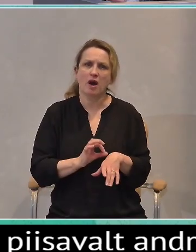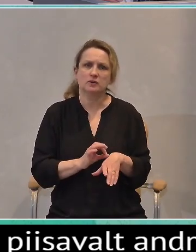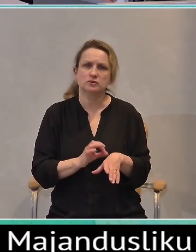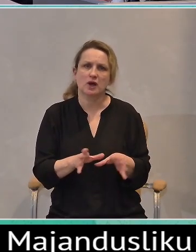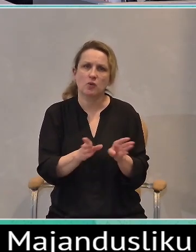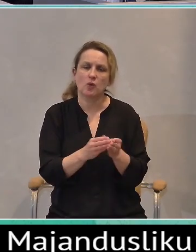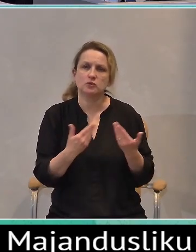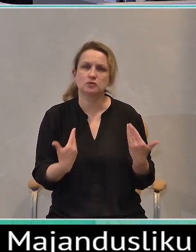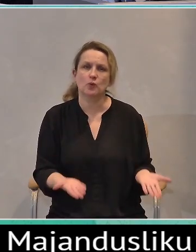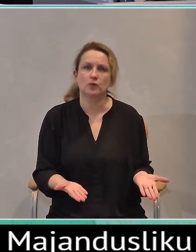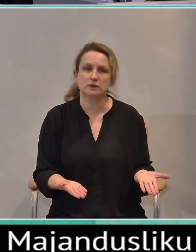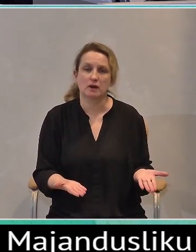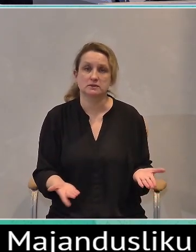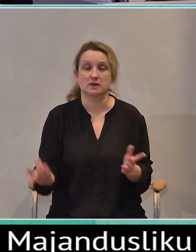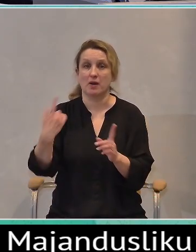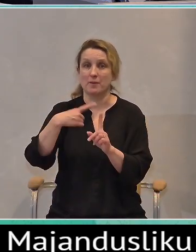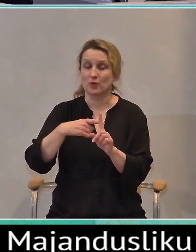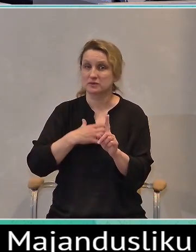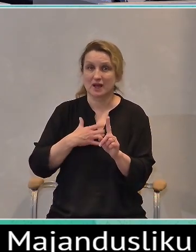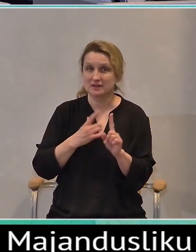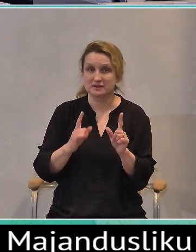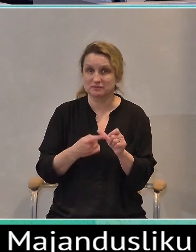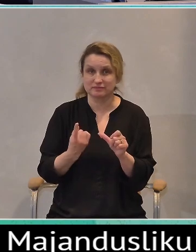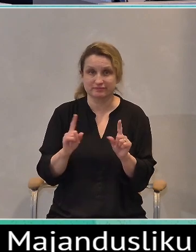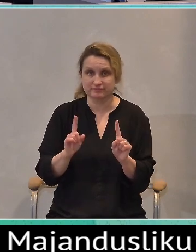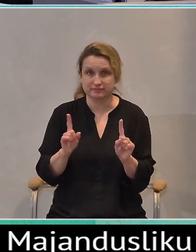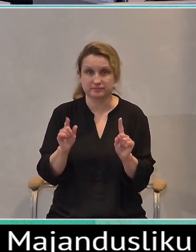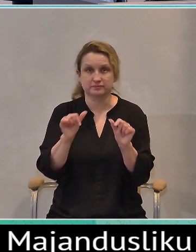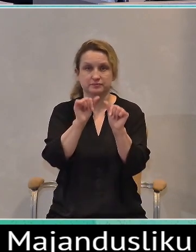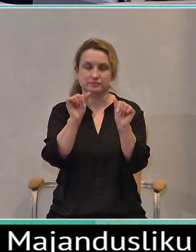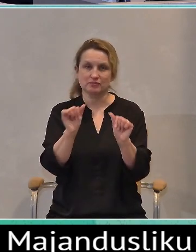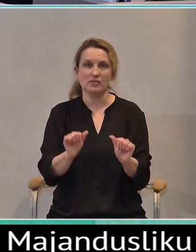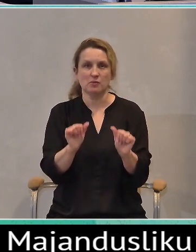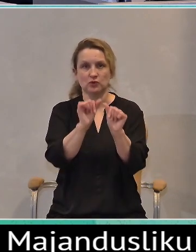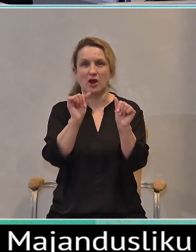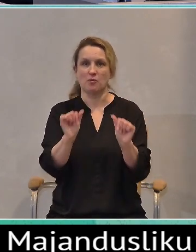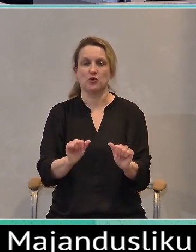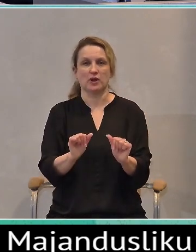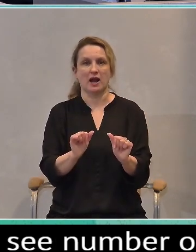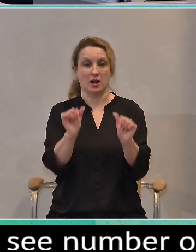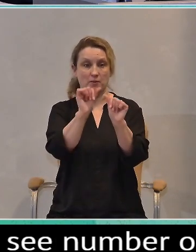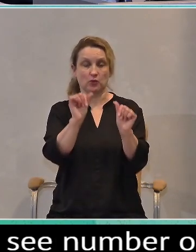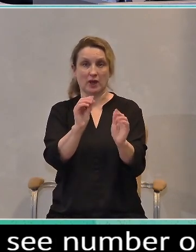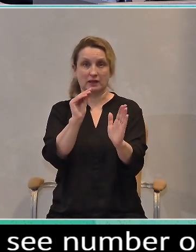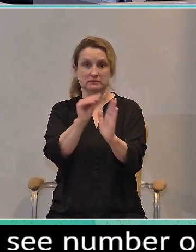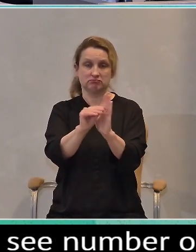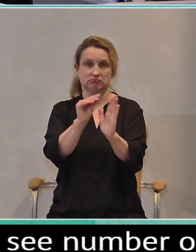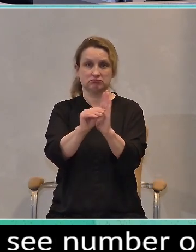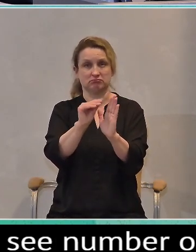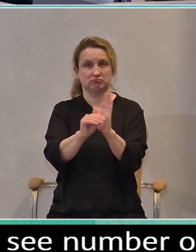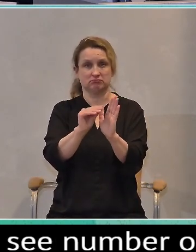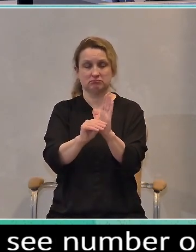treatment funding committee, what matters is people to tell them in their own words about their quality of life with that